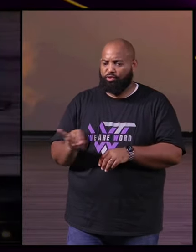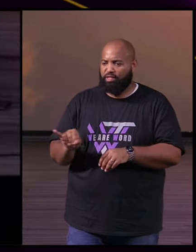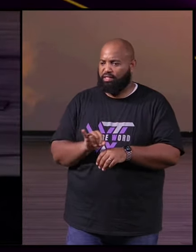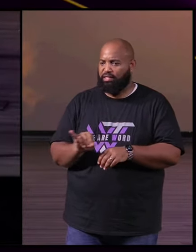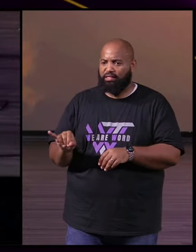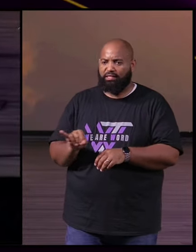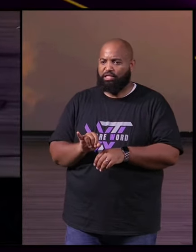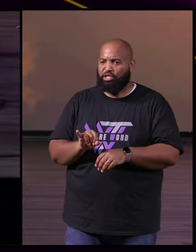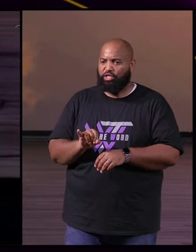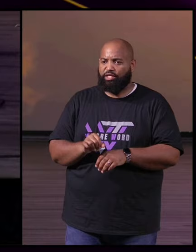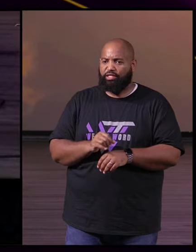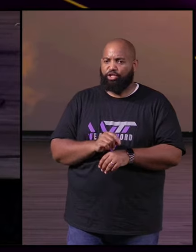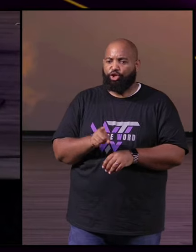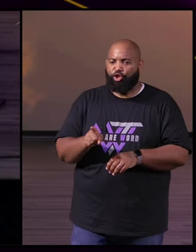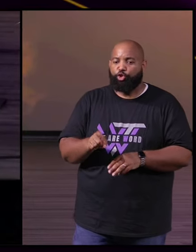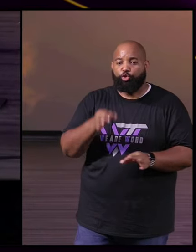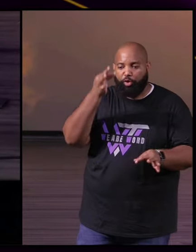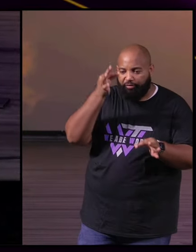movie.